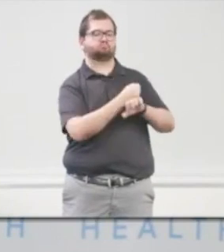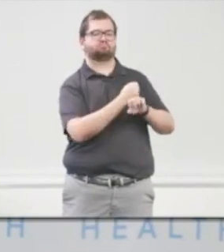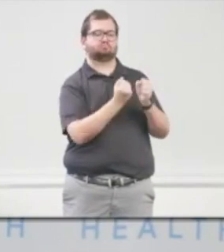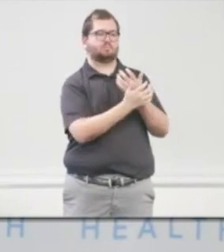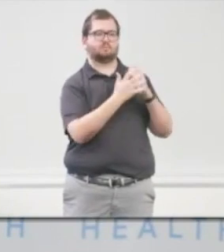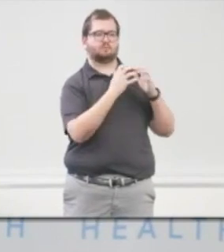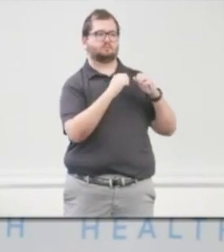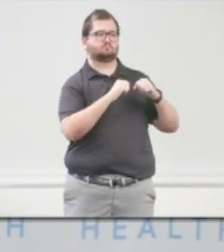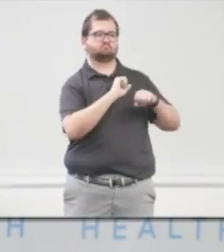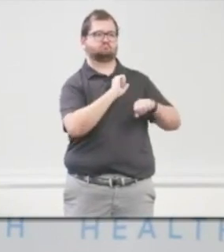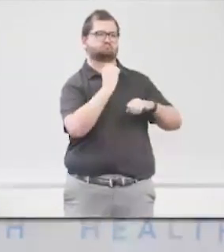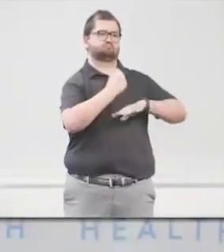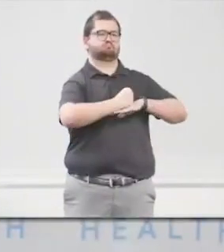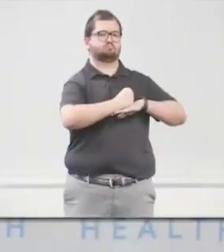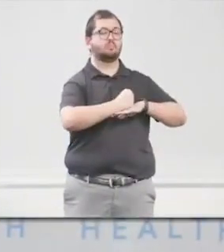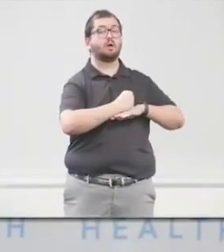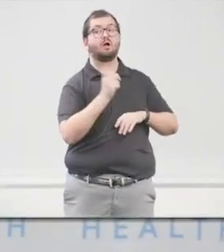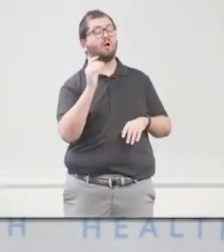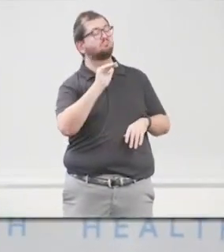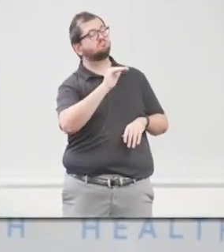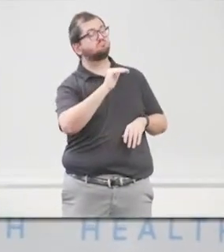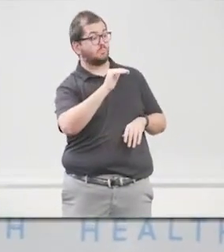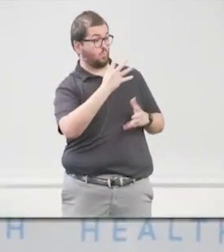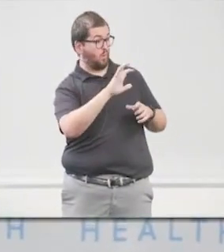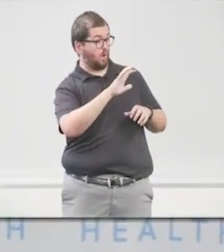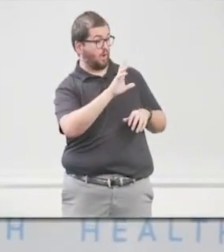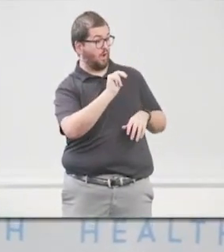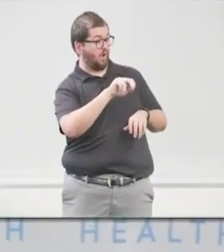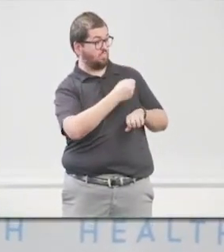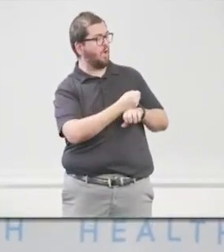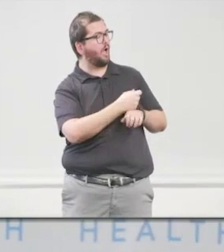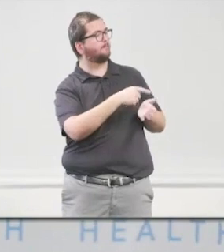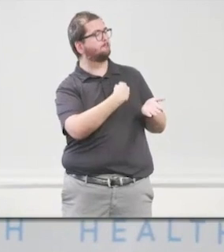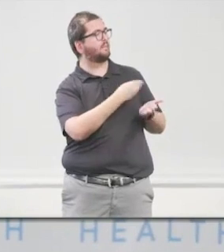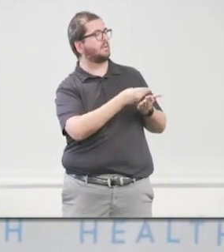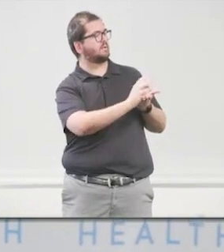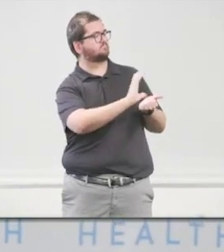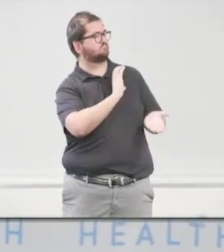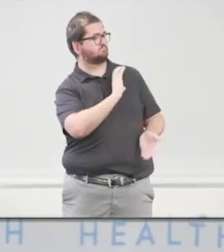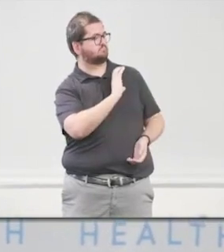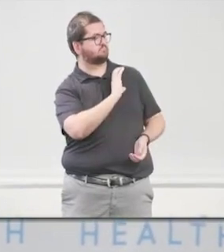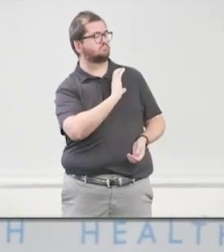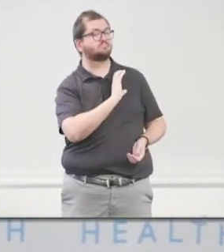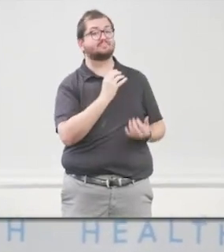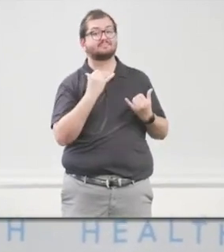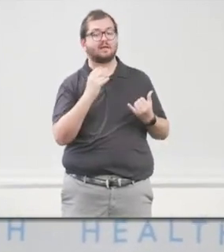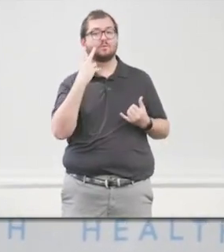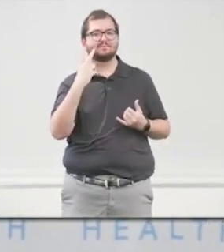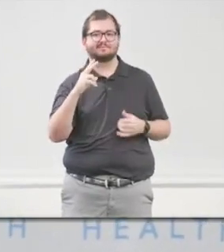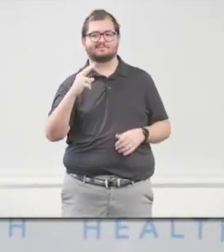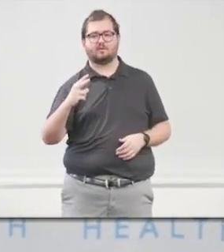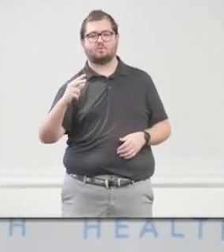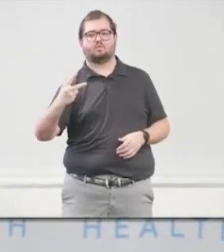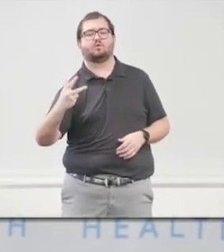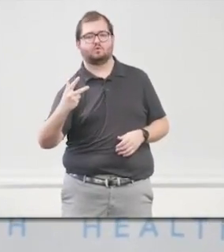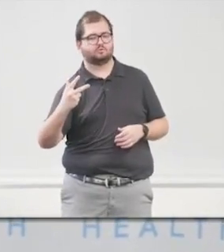data, and then the threat actor will ask you to pay money to unlock it. And unfortunately, we're also seeing second and third order extortion along